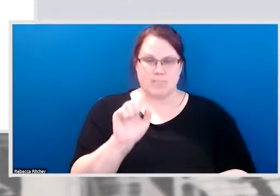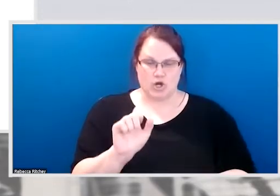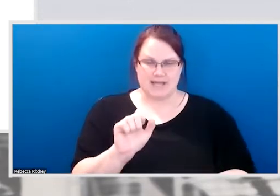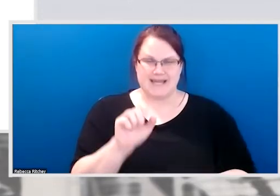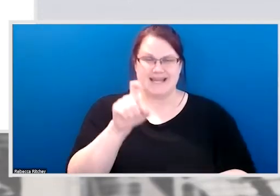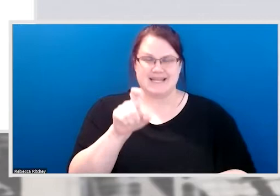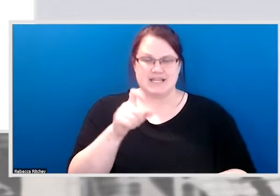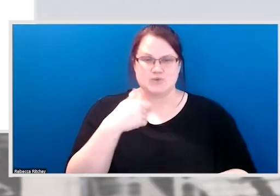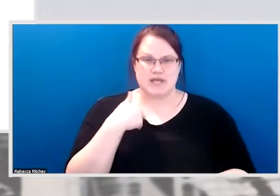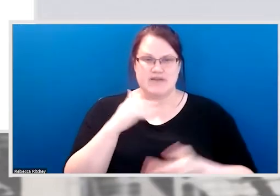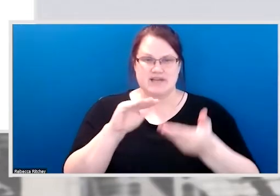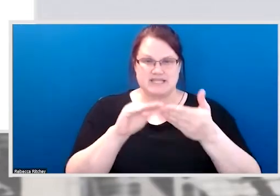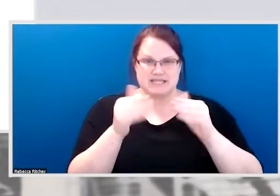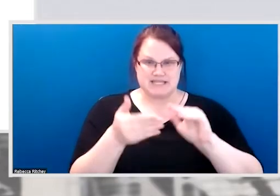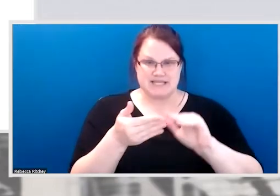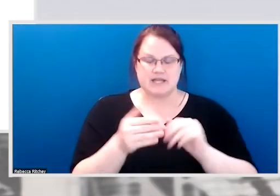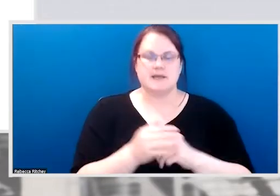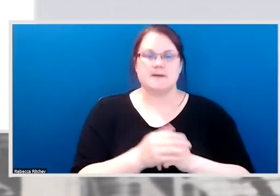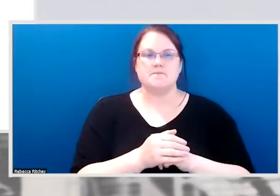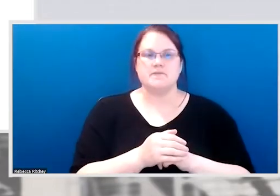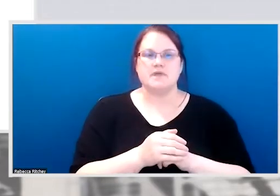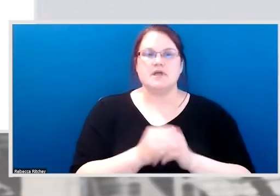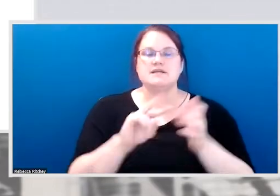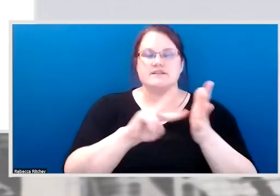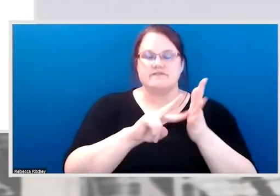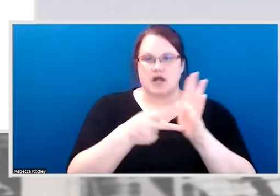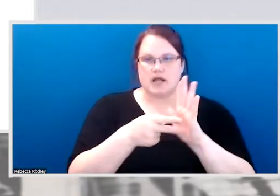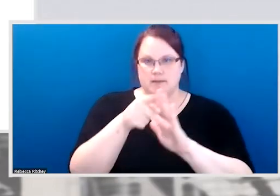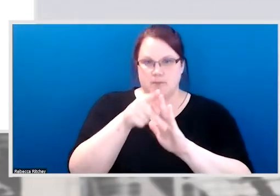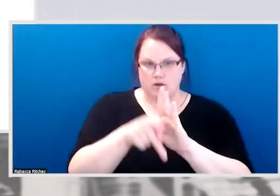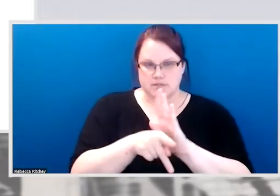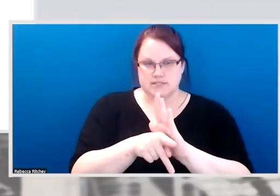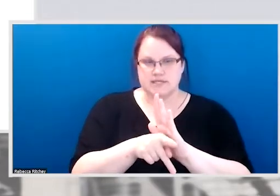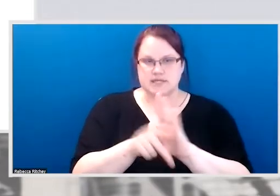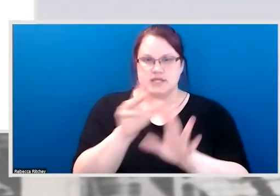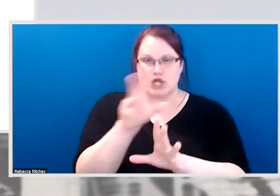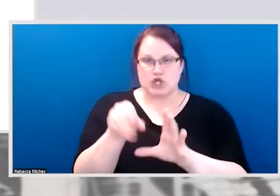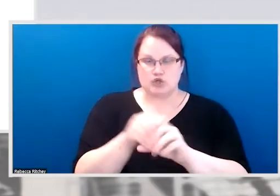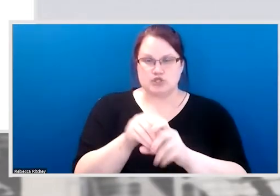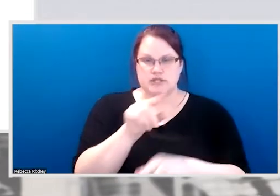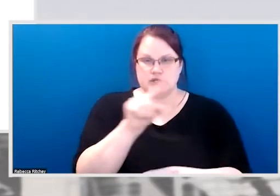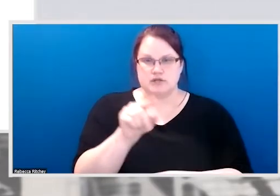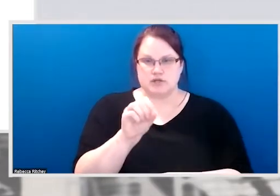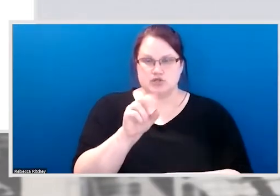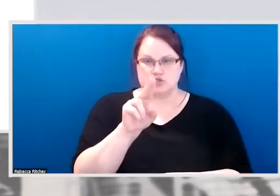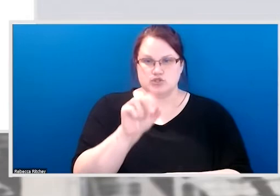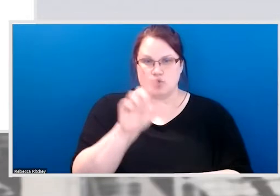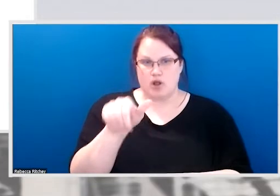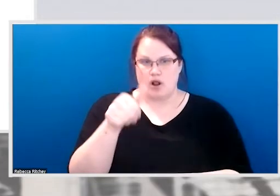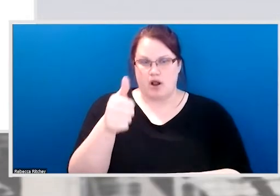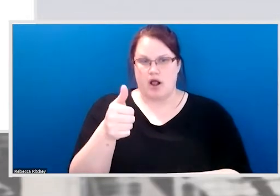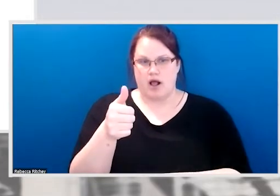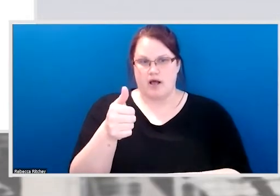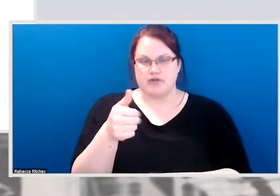we have as a city, and then defining policies such as inclusionary zoning or other policy changes that we